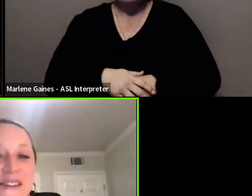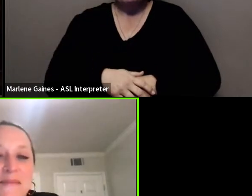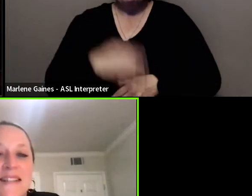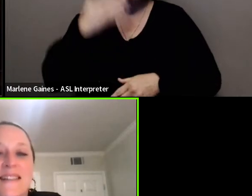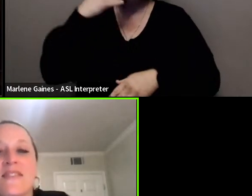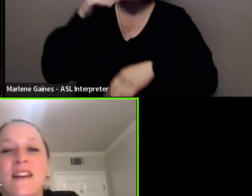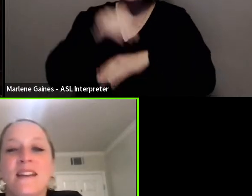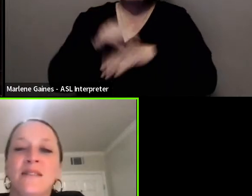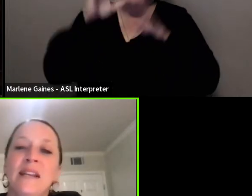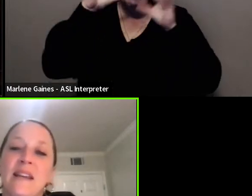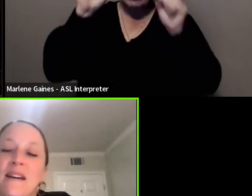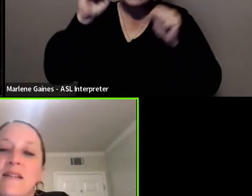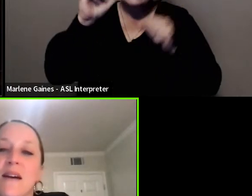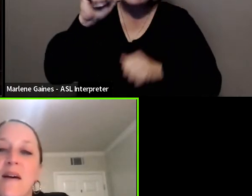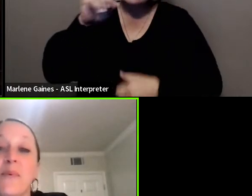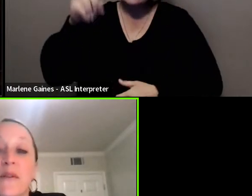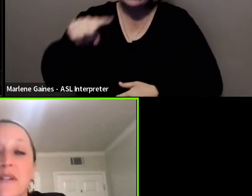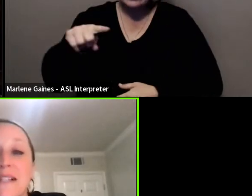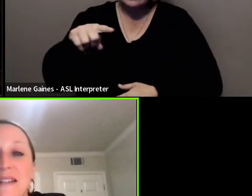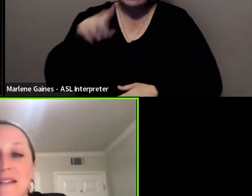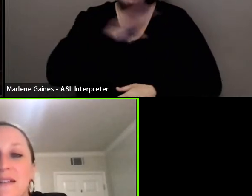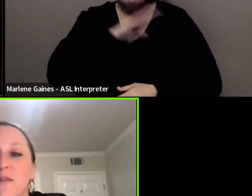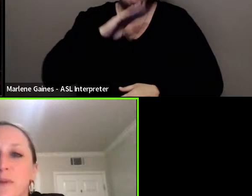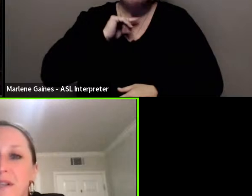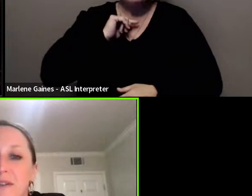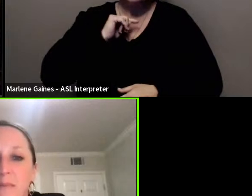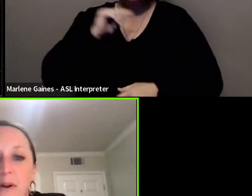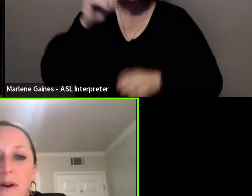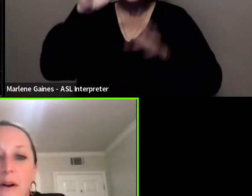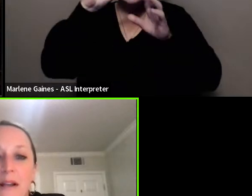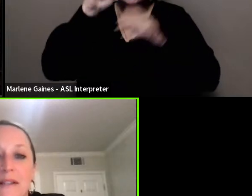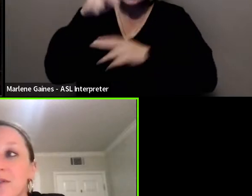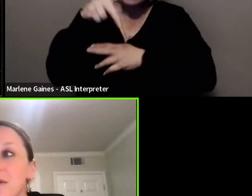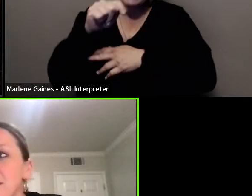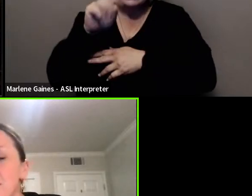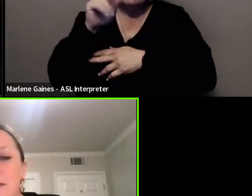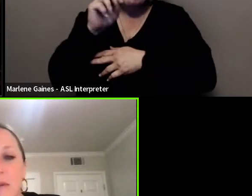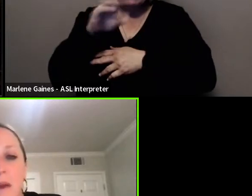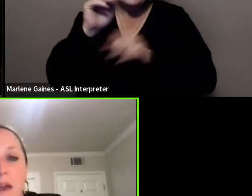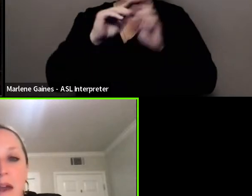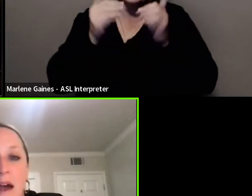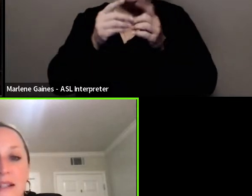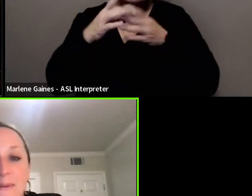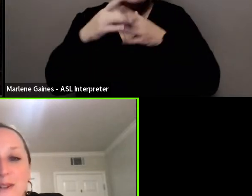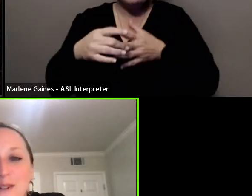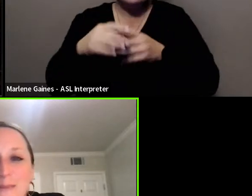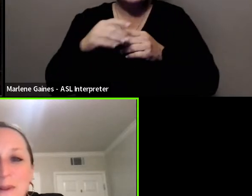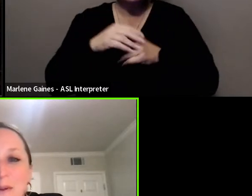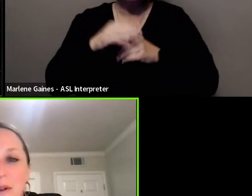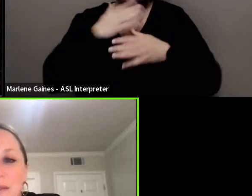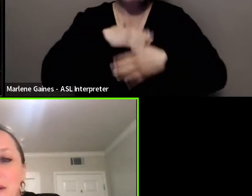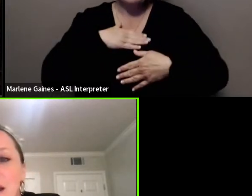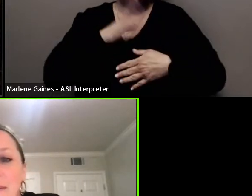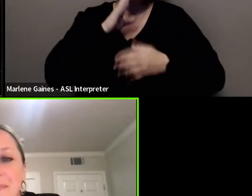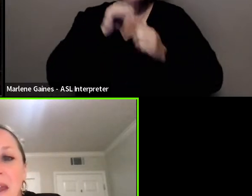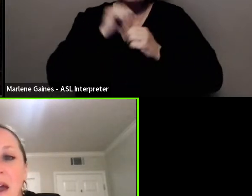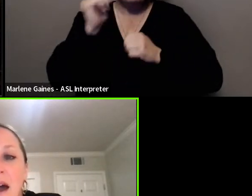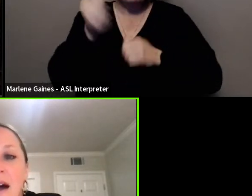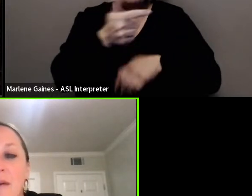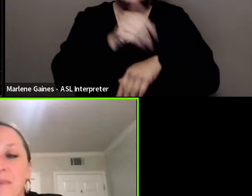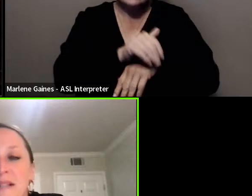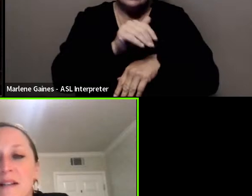Good evening, President Andrade Zuniga, Board of Trustees, Superintendent Booker, and District Leadership. It's a pleasure to speak with all of you